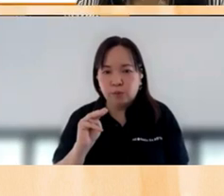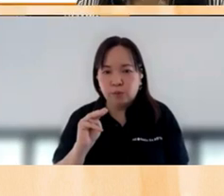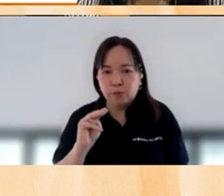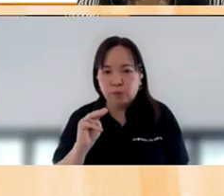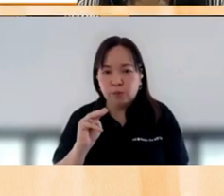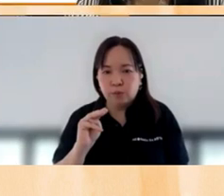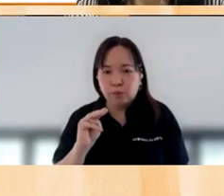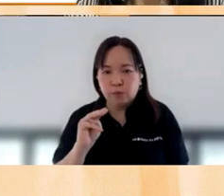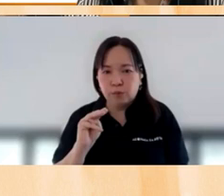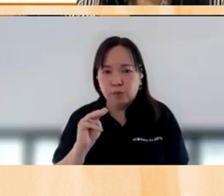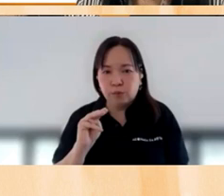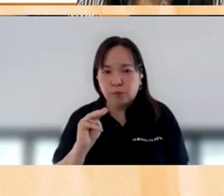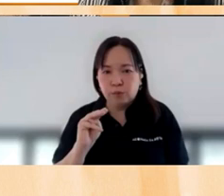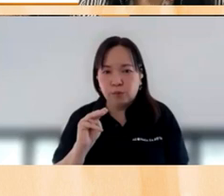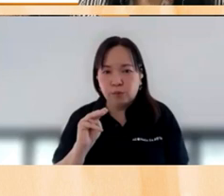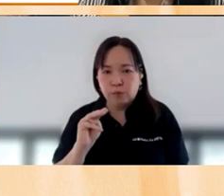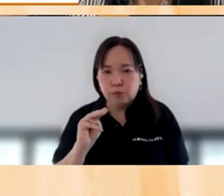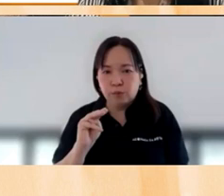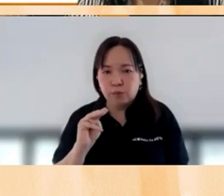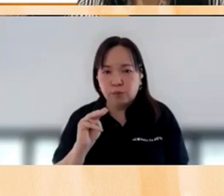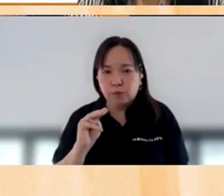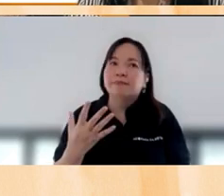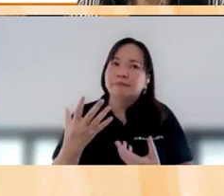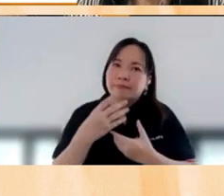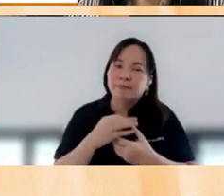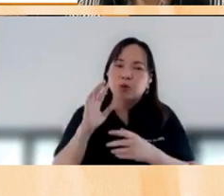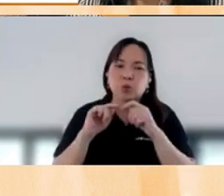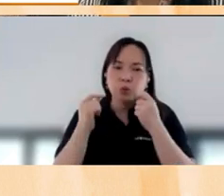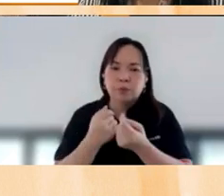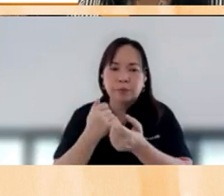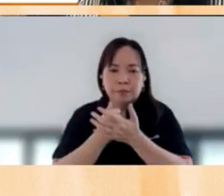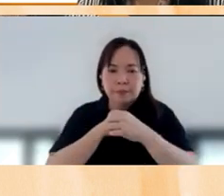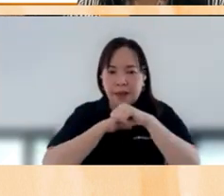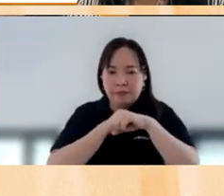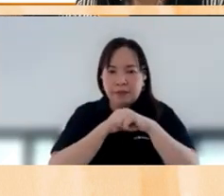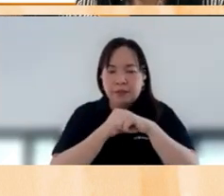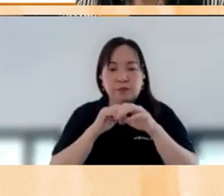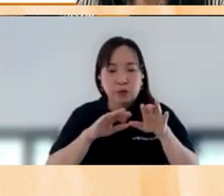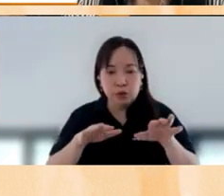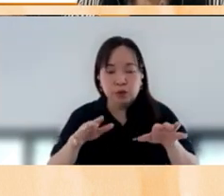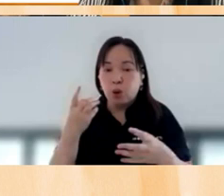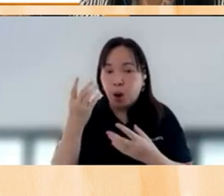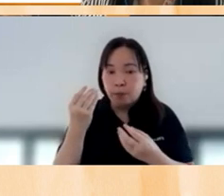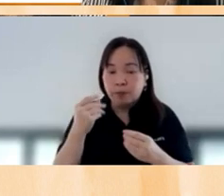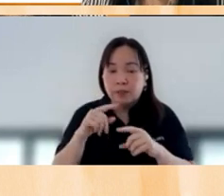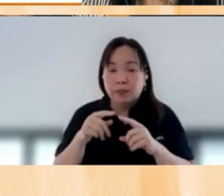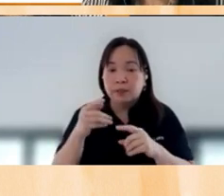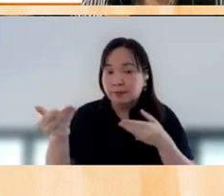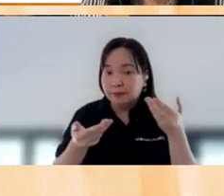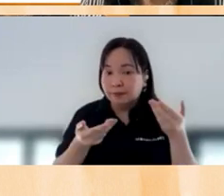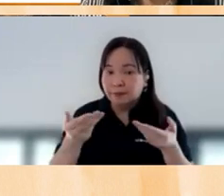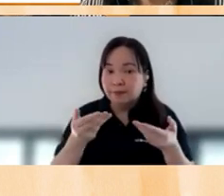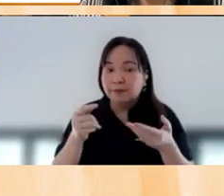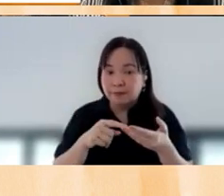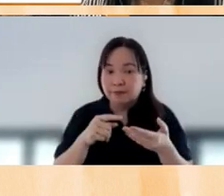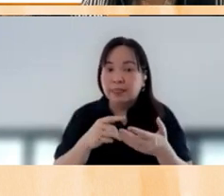member of the mental health advocacy on children. For the updates and invitation, of course, we are more